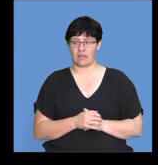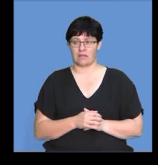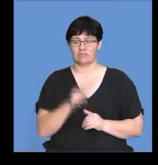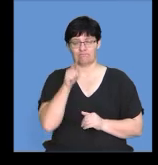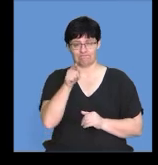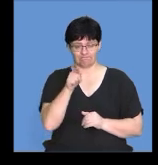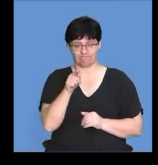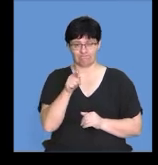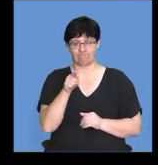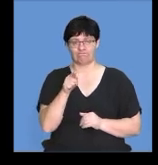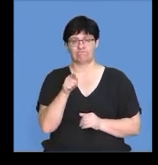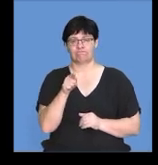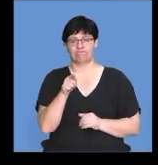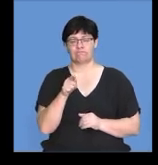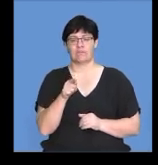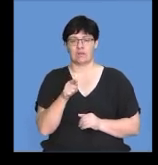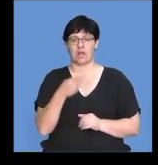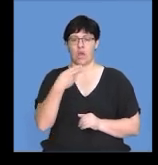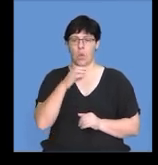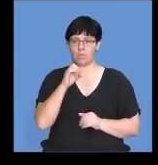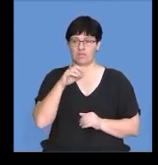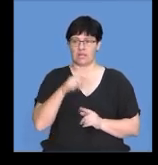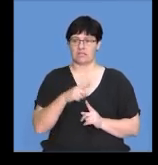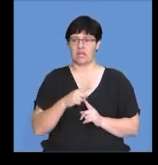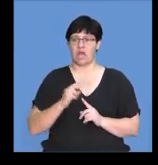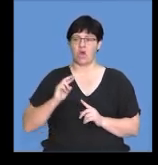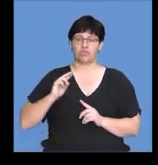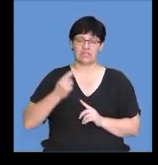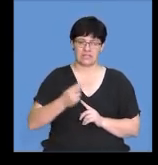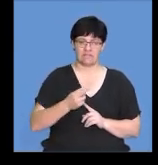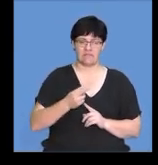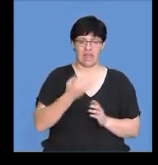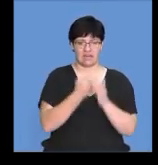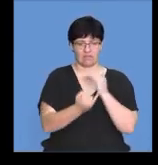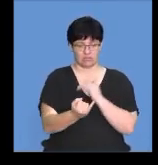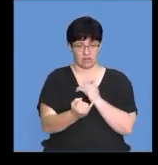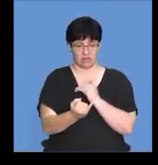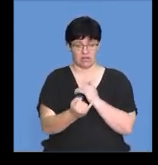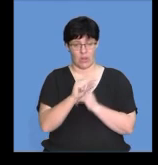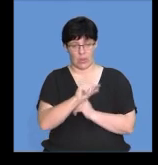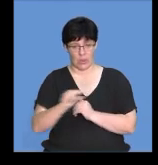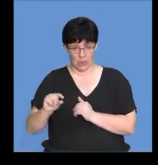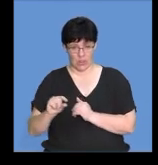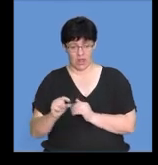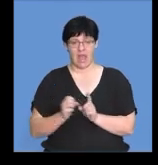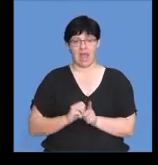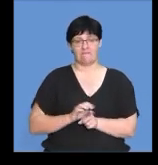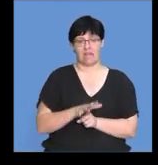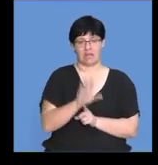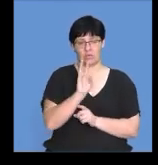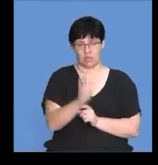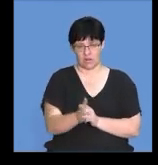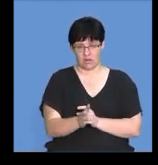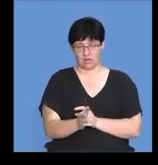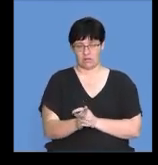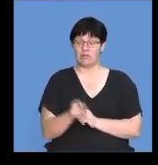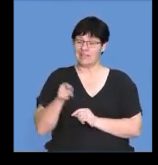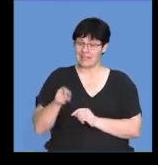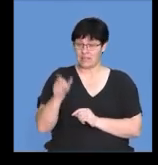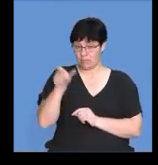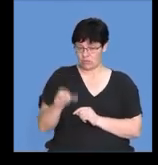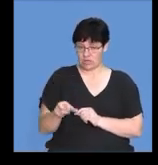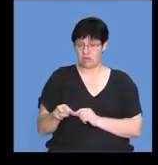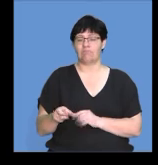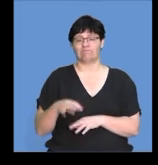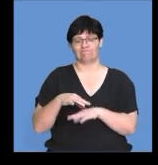is a condition in which homozygous recessive individuals are affected, and hence we know that this individual would have